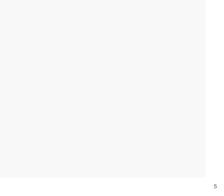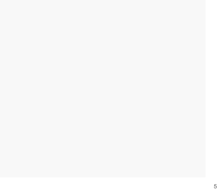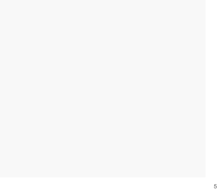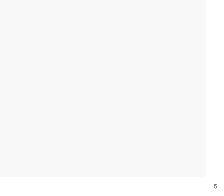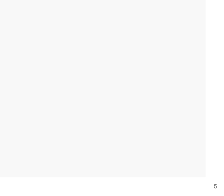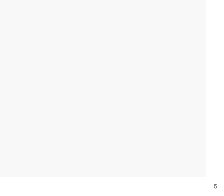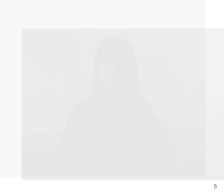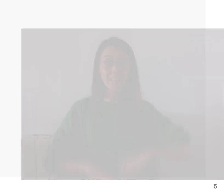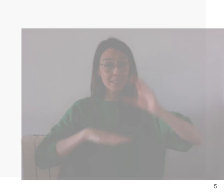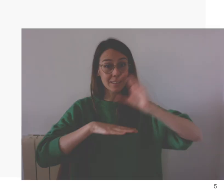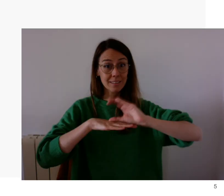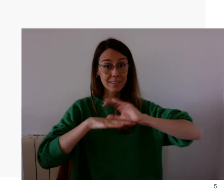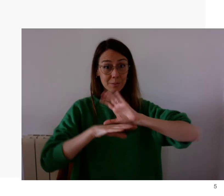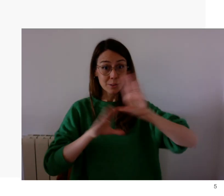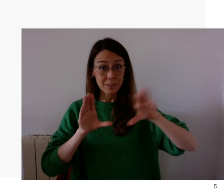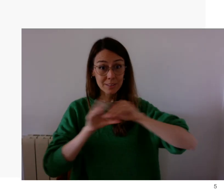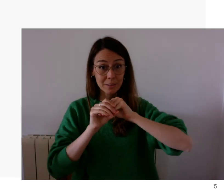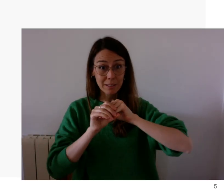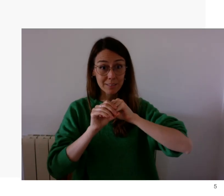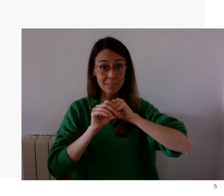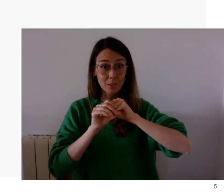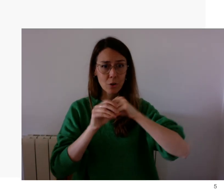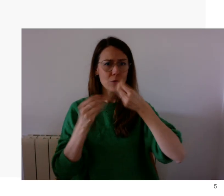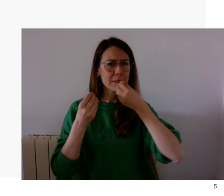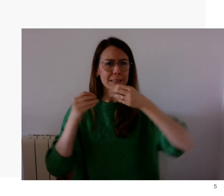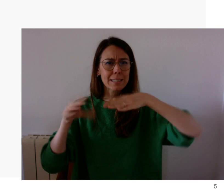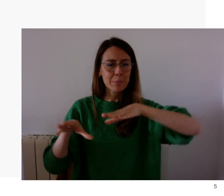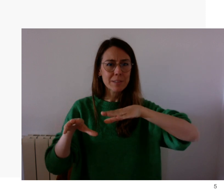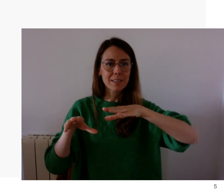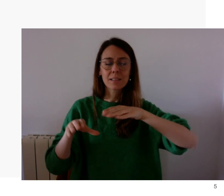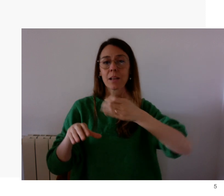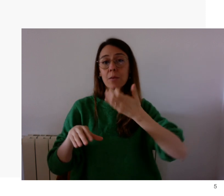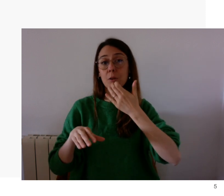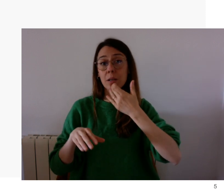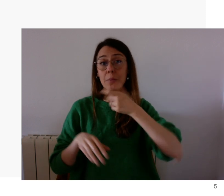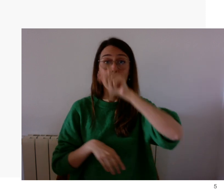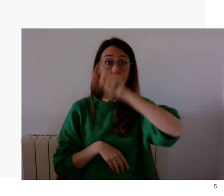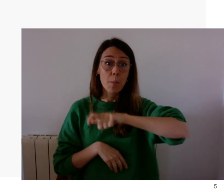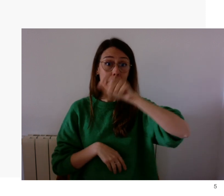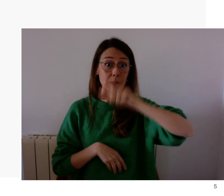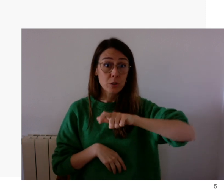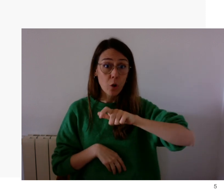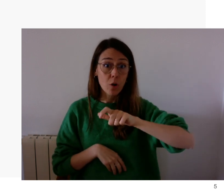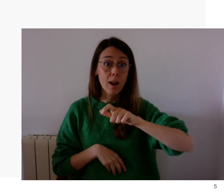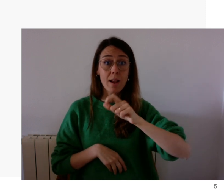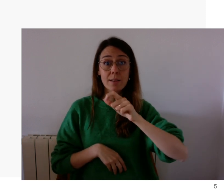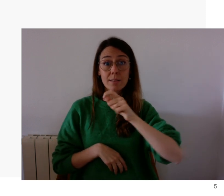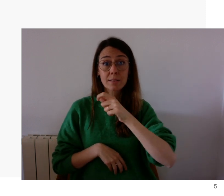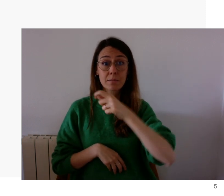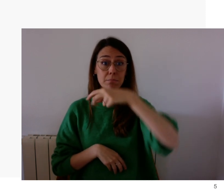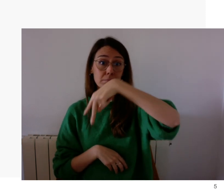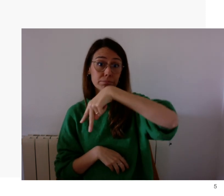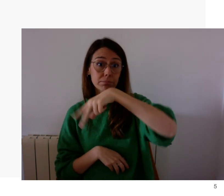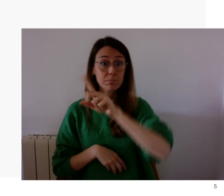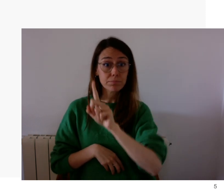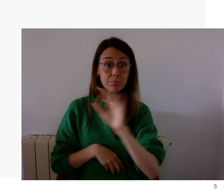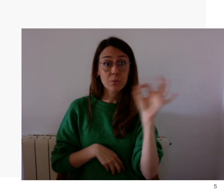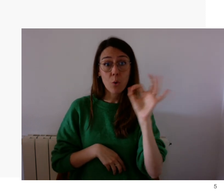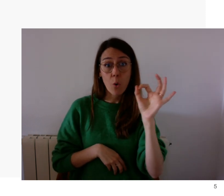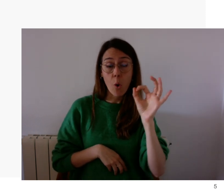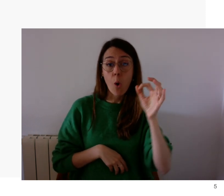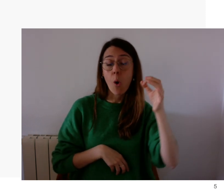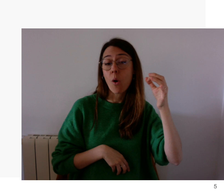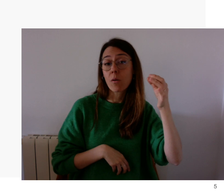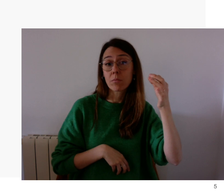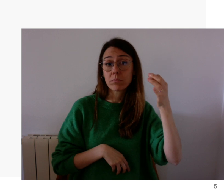So focusing on entity classifiers, they represent classes of reference, for example, vehicles or humans,